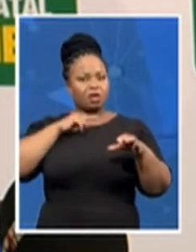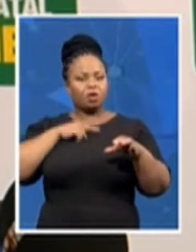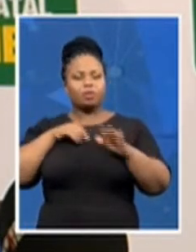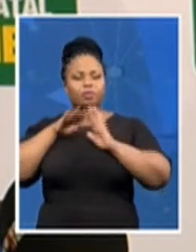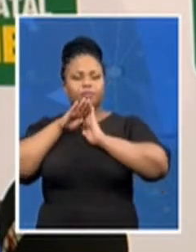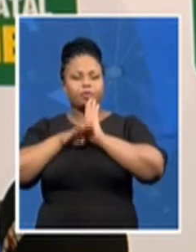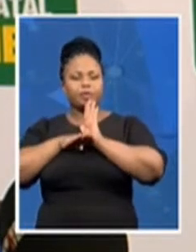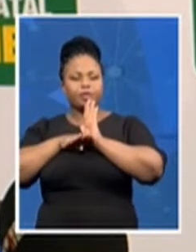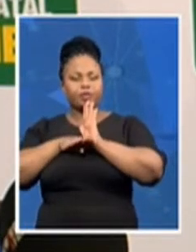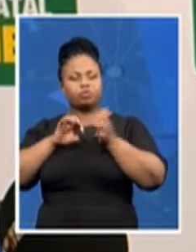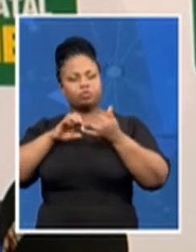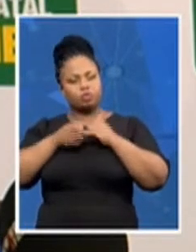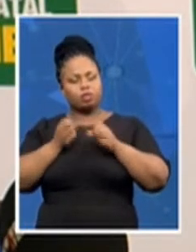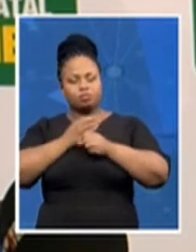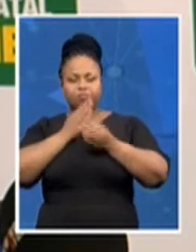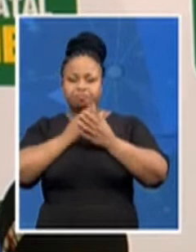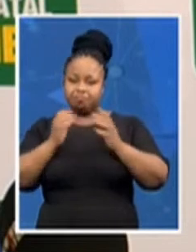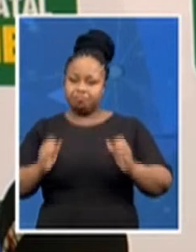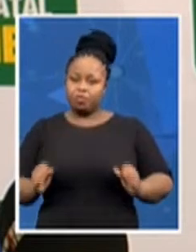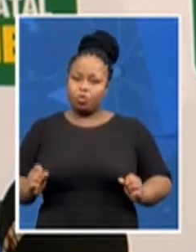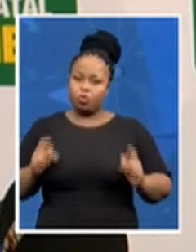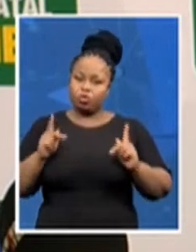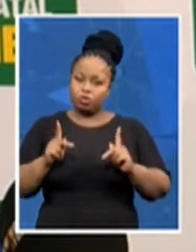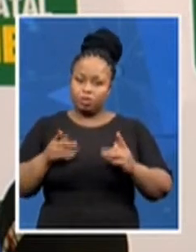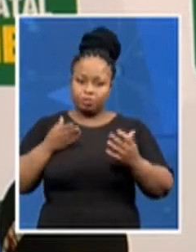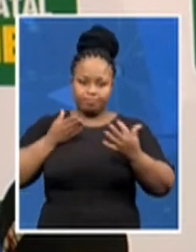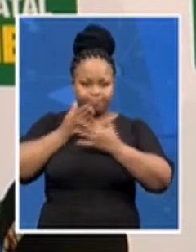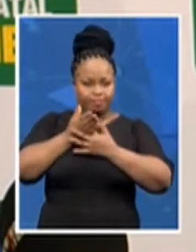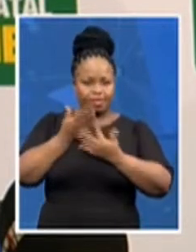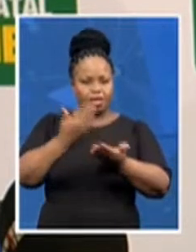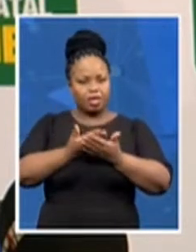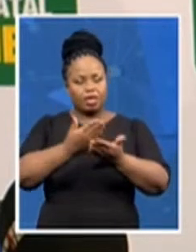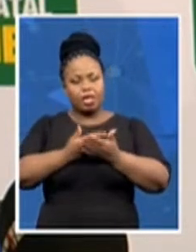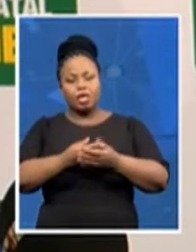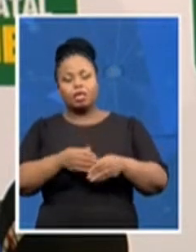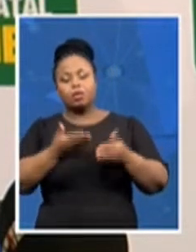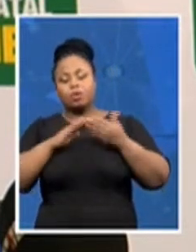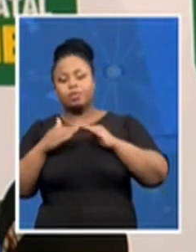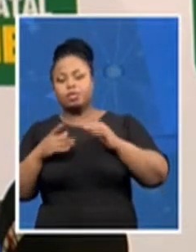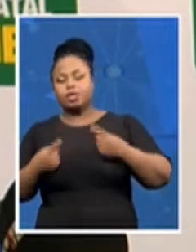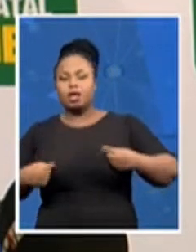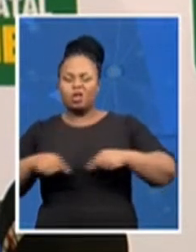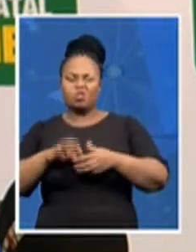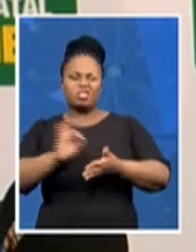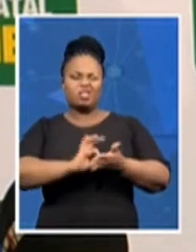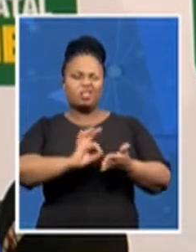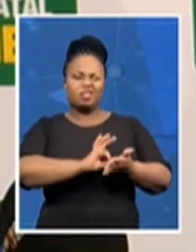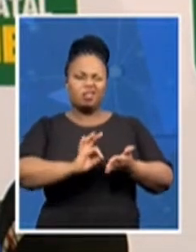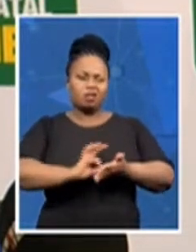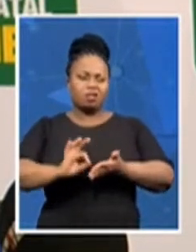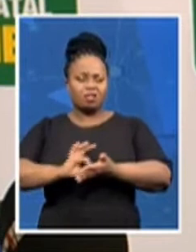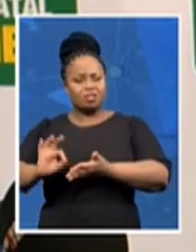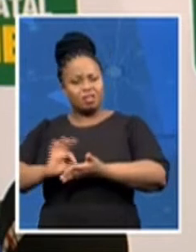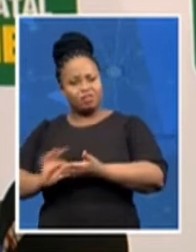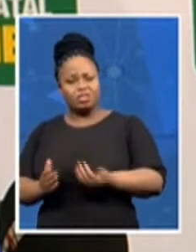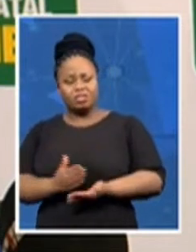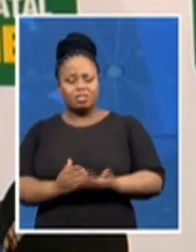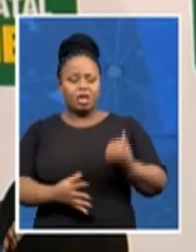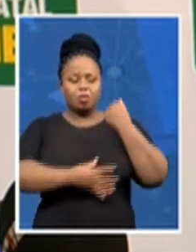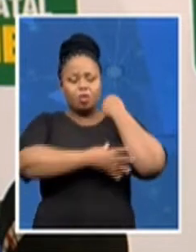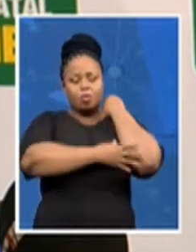opportunities, cleaning up our neighborhood, providing for those who are needy, and ensure that